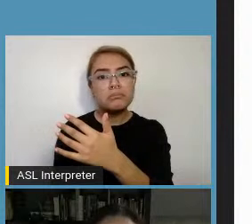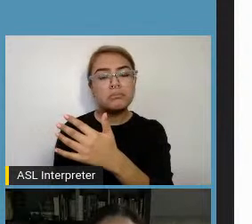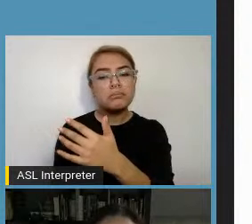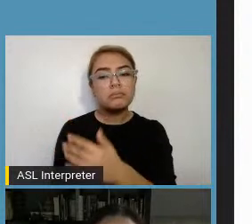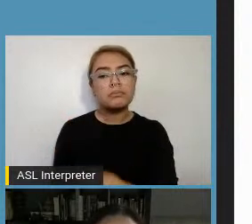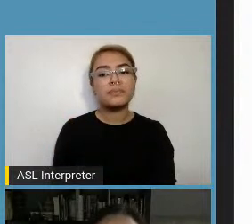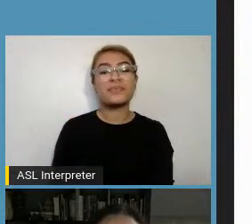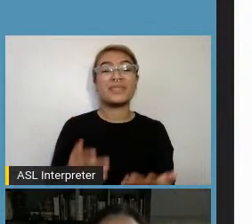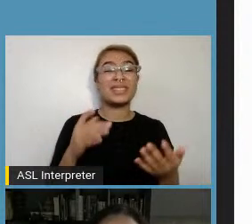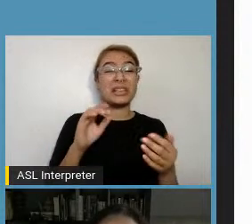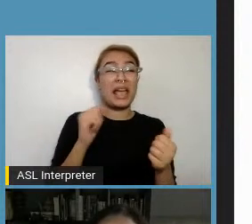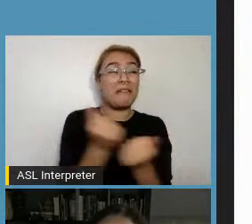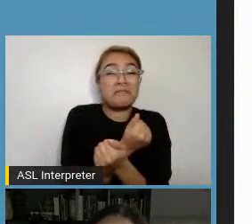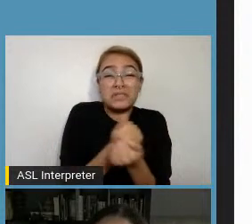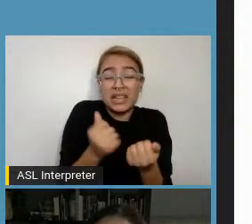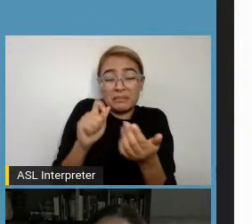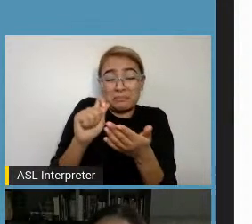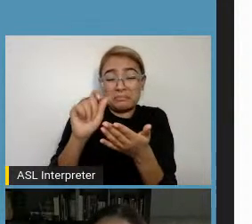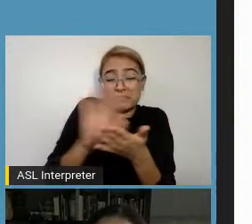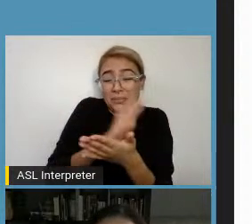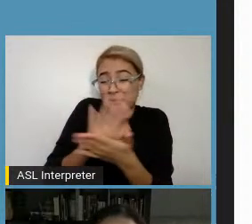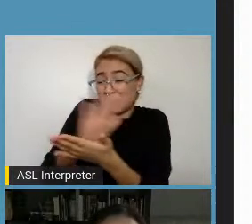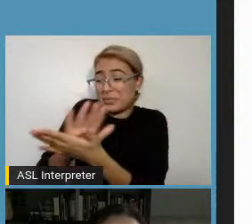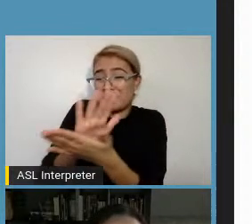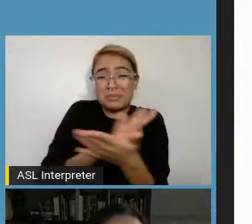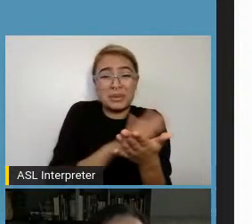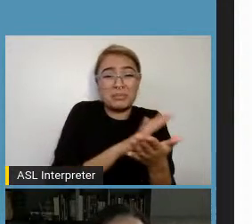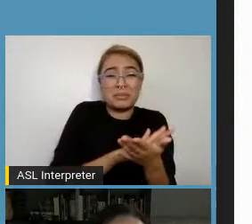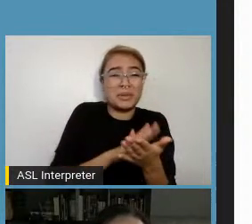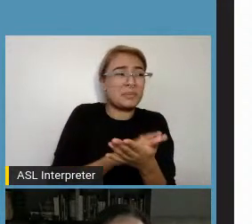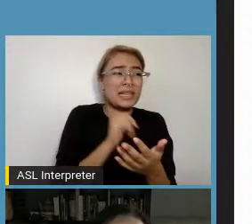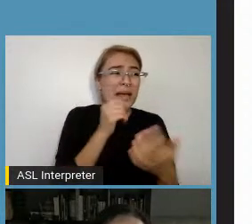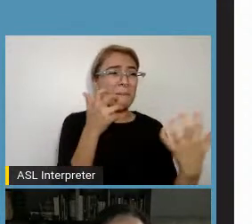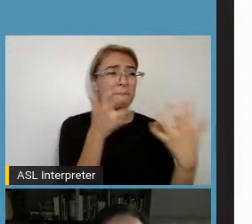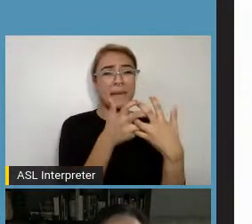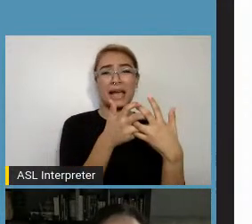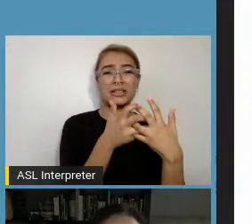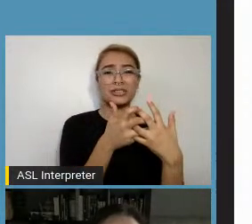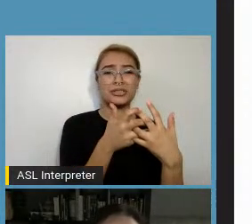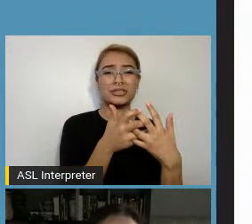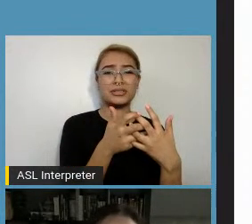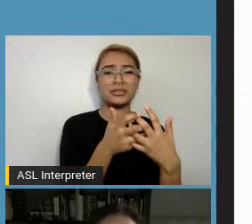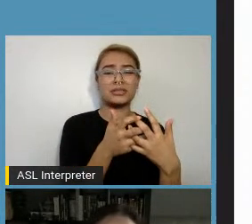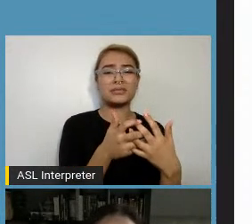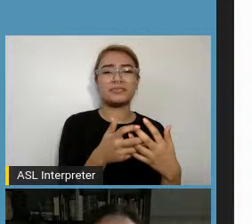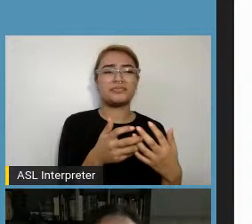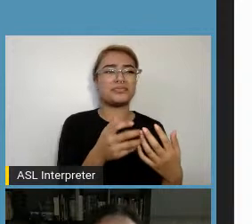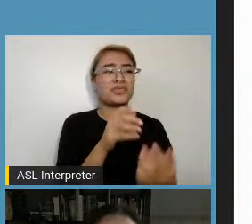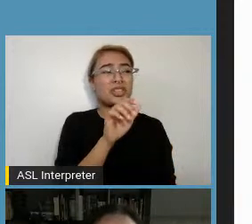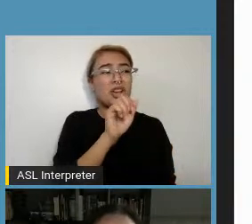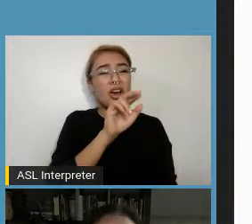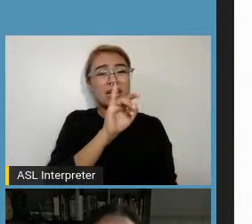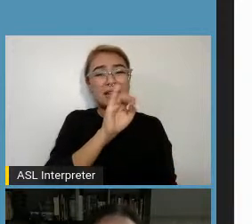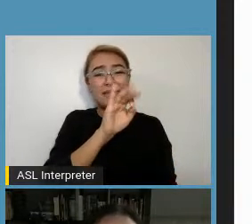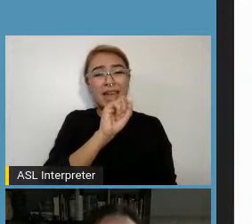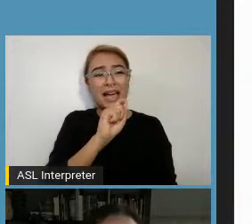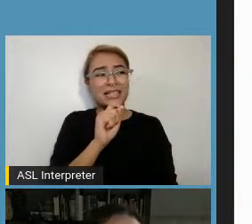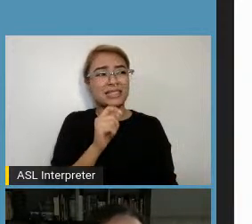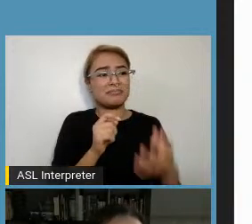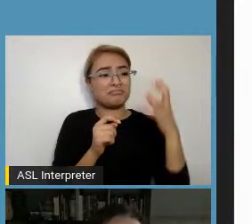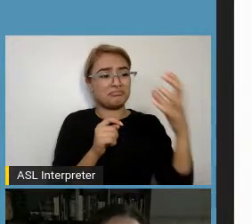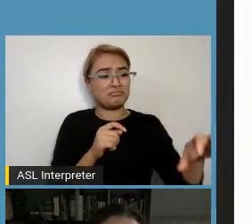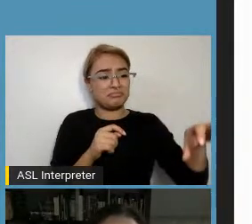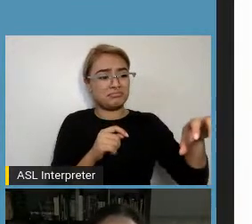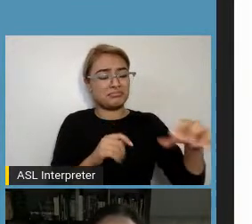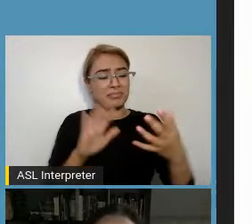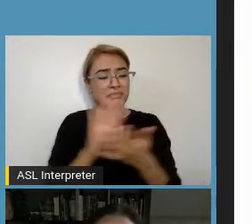on paper everywhere, and paper that didn't match up to artifacts. There was a lot of inaccessible